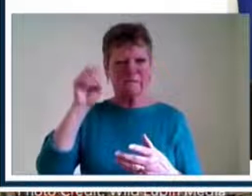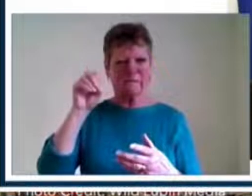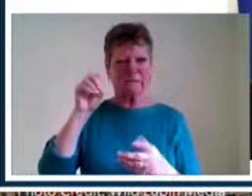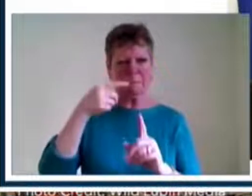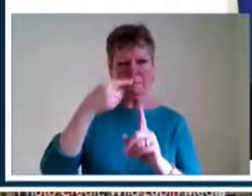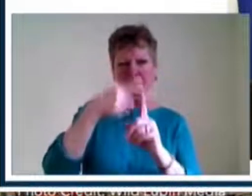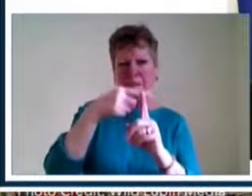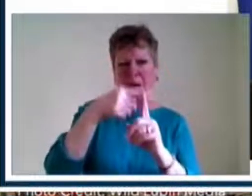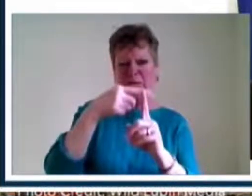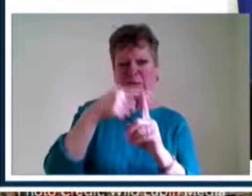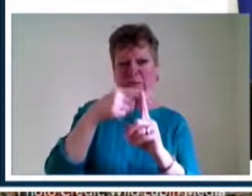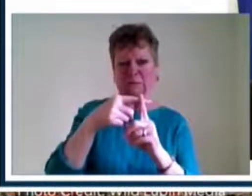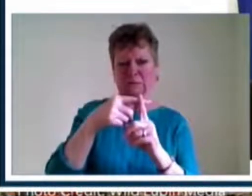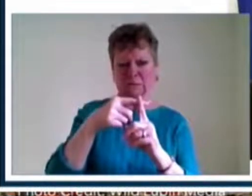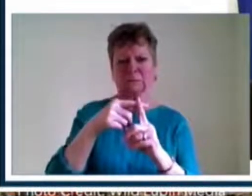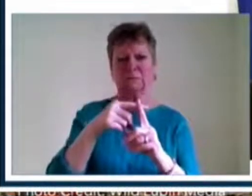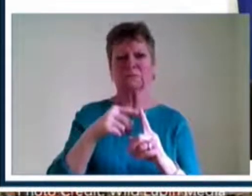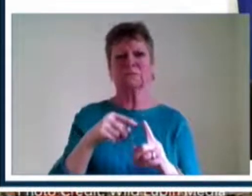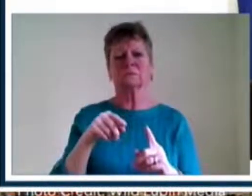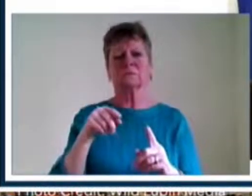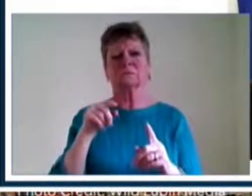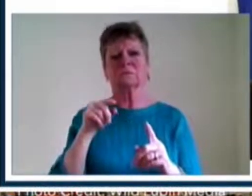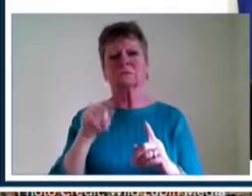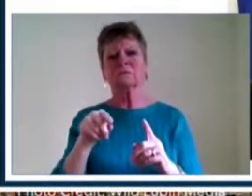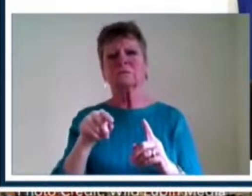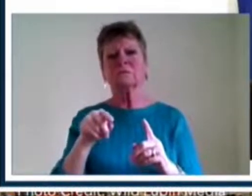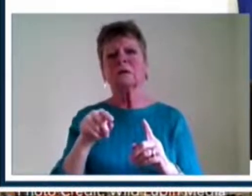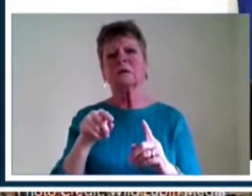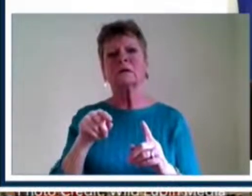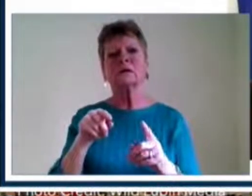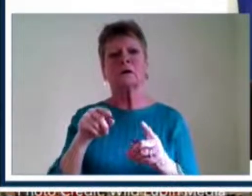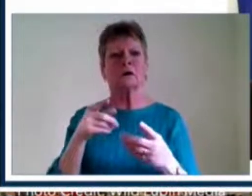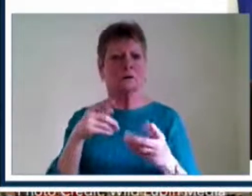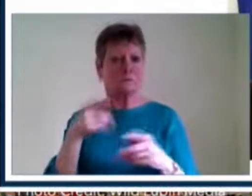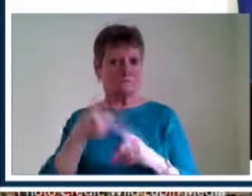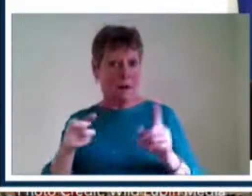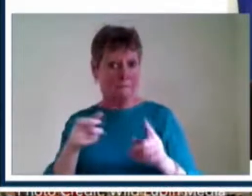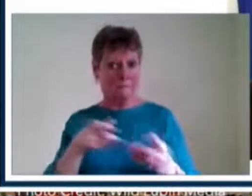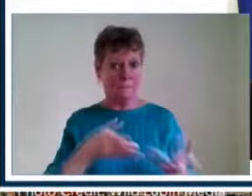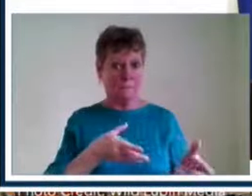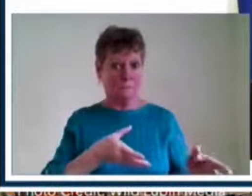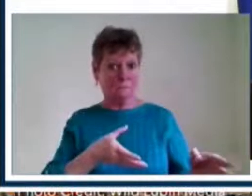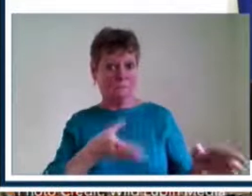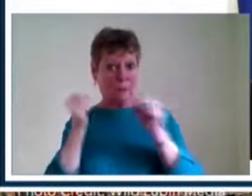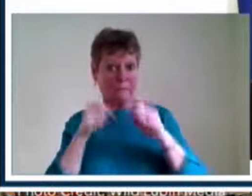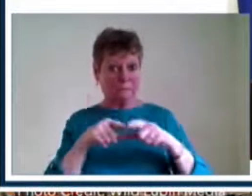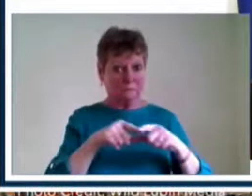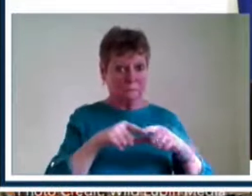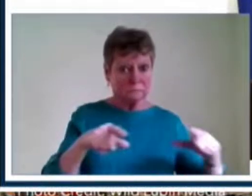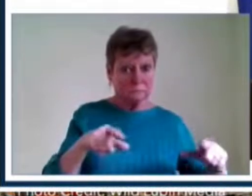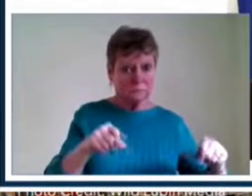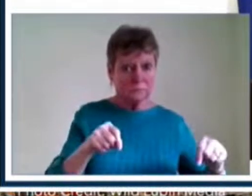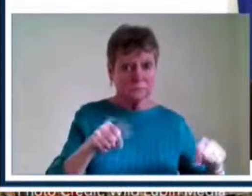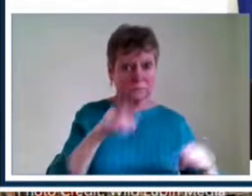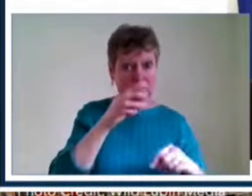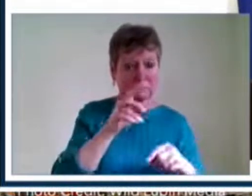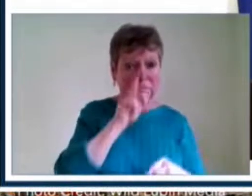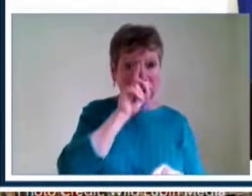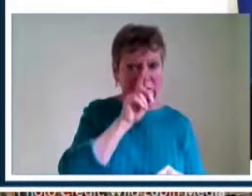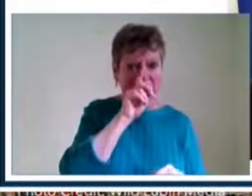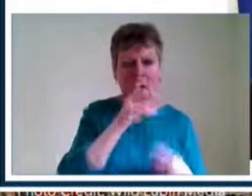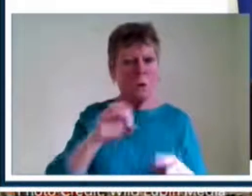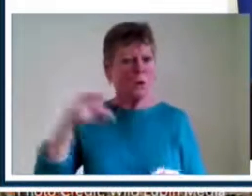tally includes reported positive results from rapid tests, or if this is just from PCR results. And if it is just